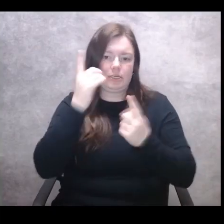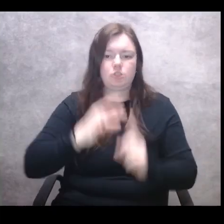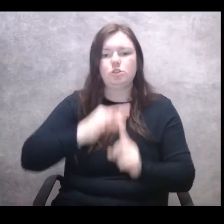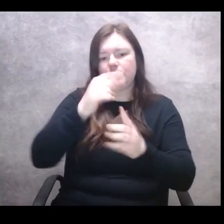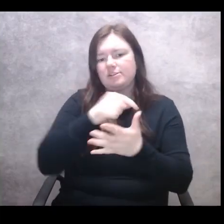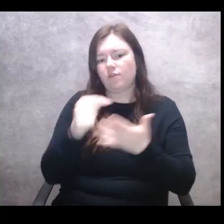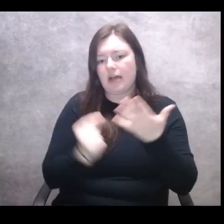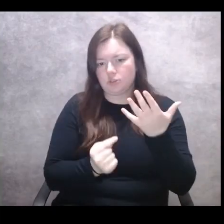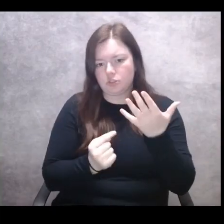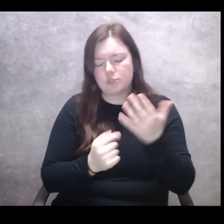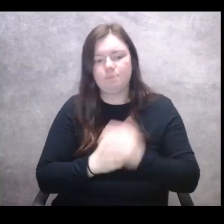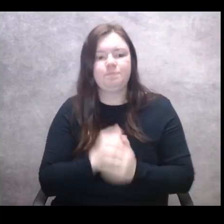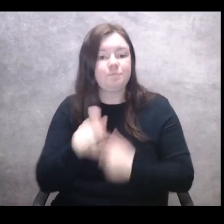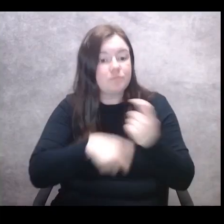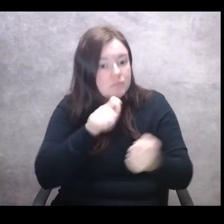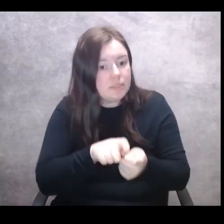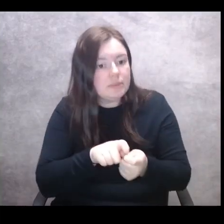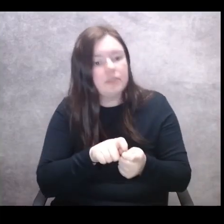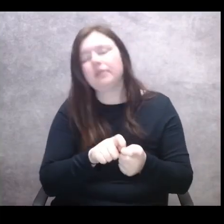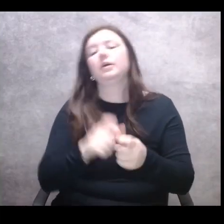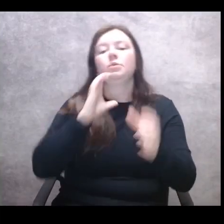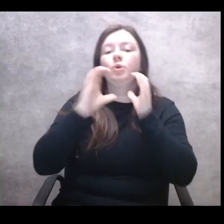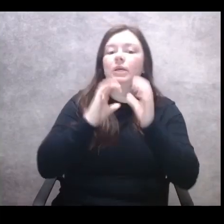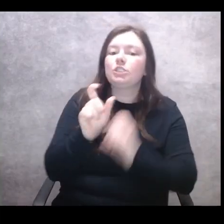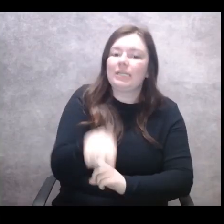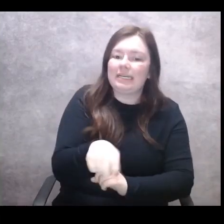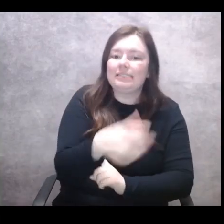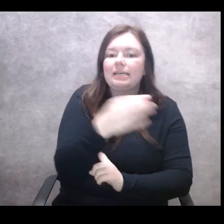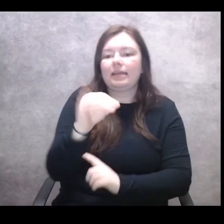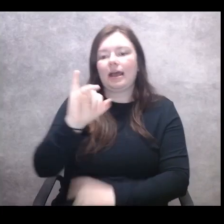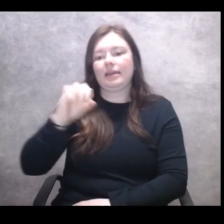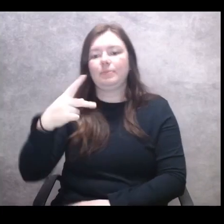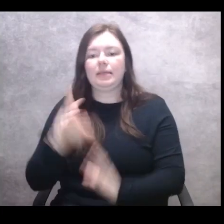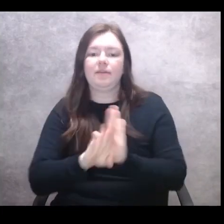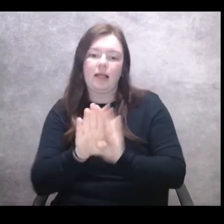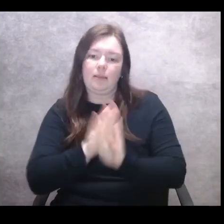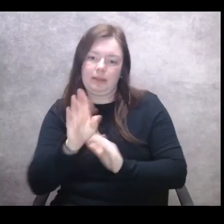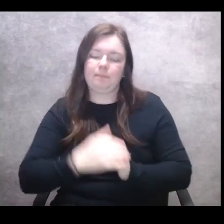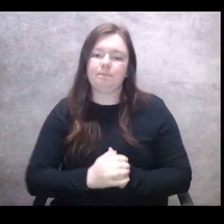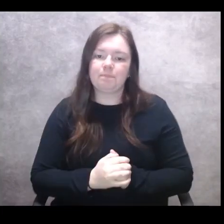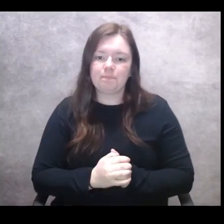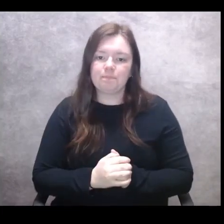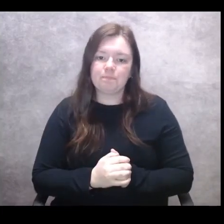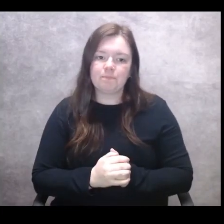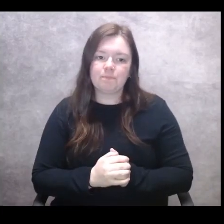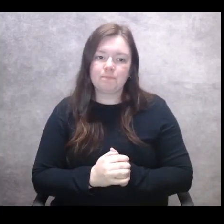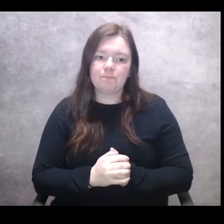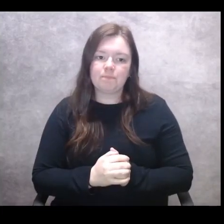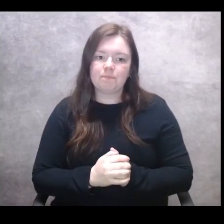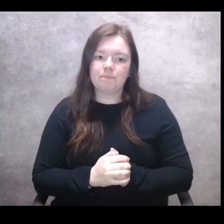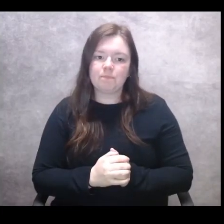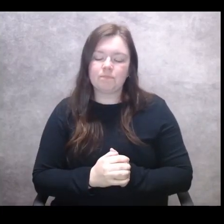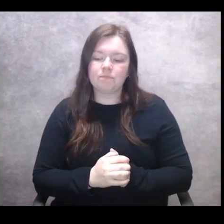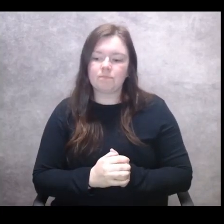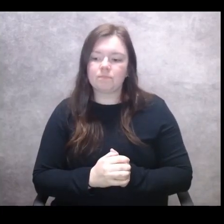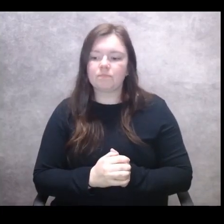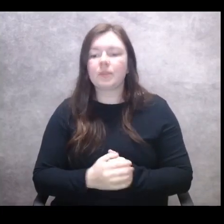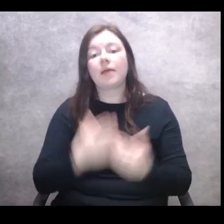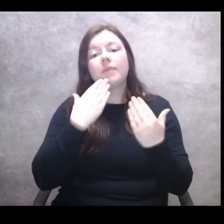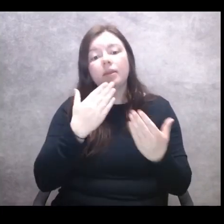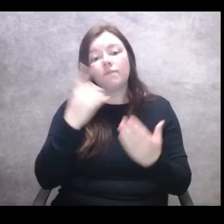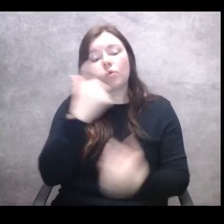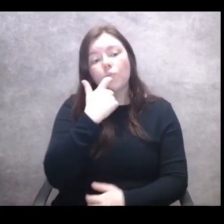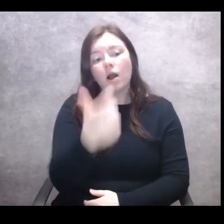to the consideration of special factors, specifically communication needs in IEP development.